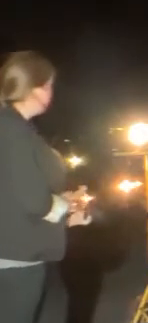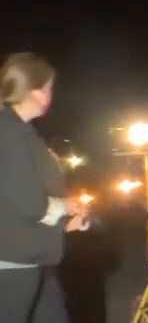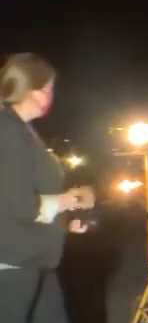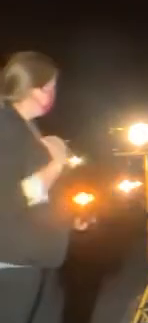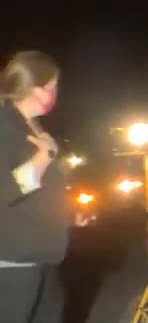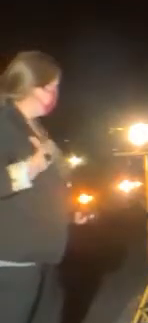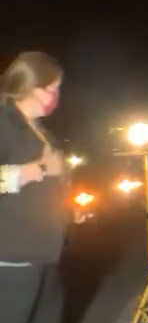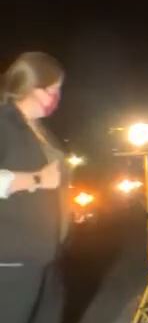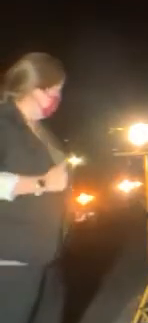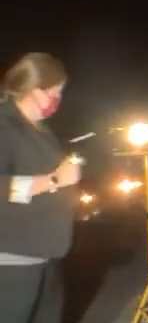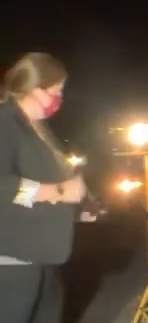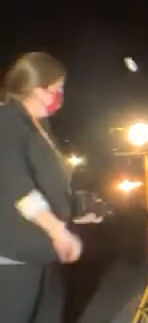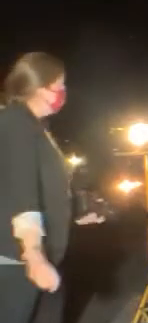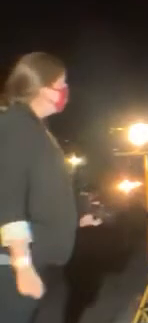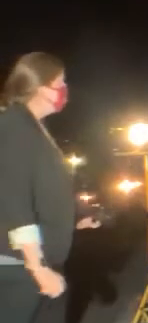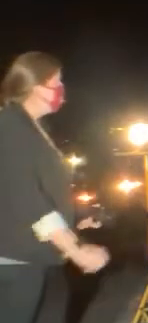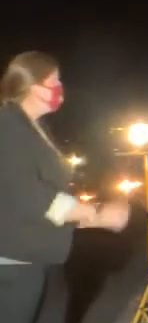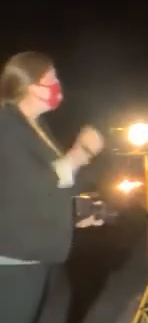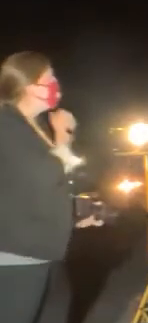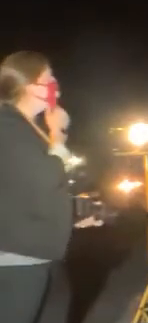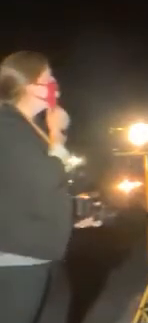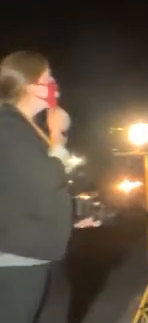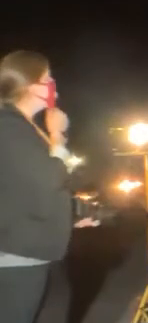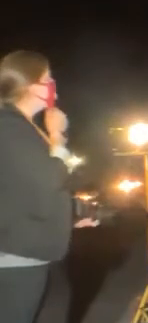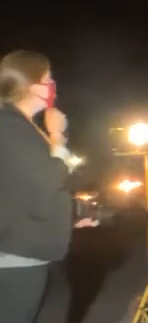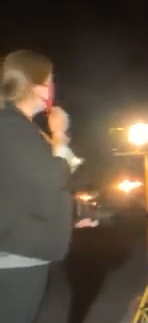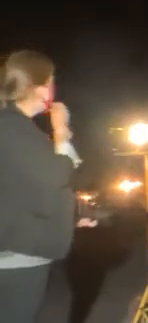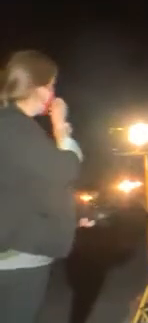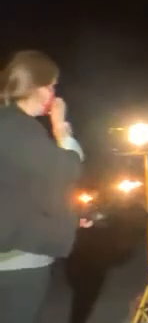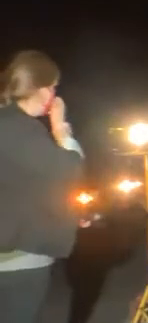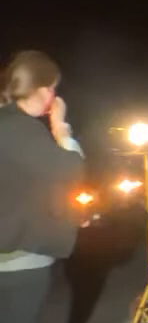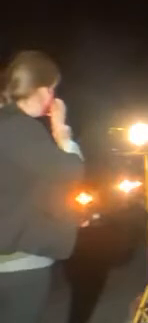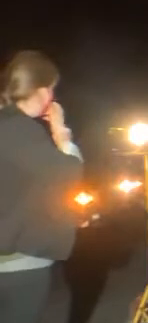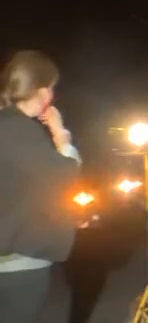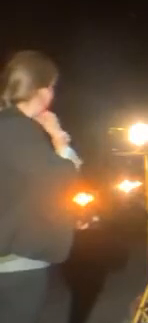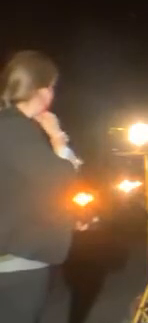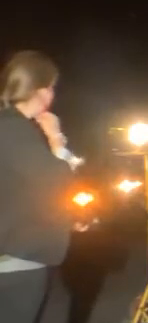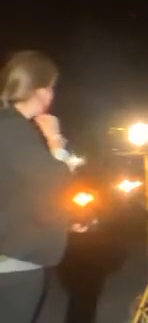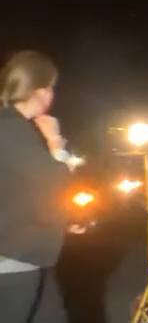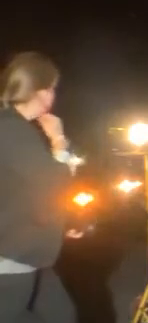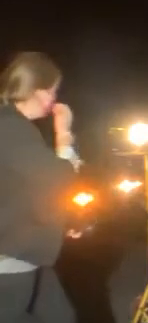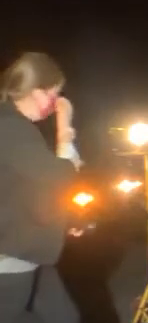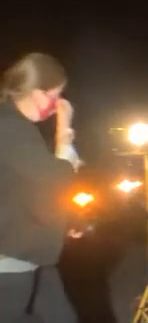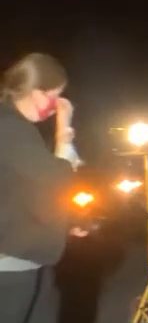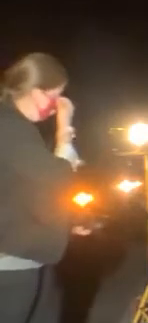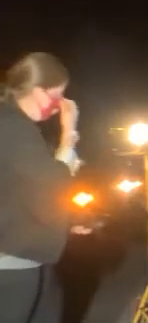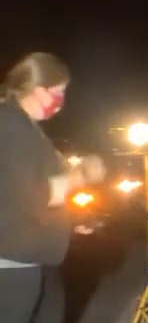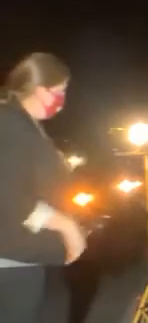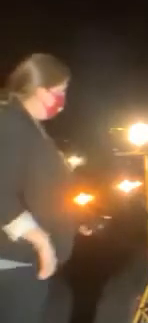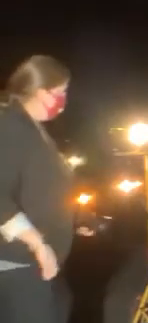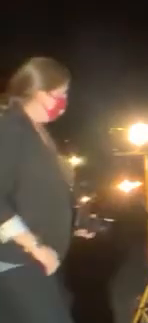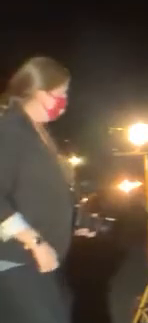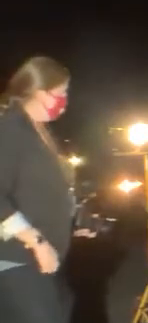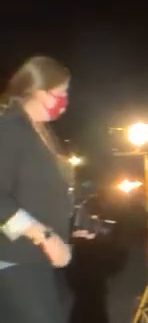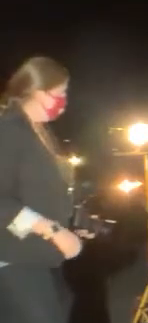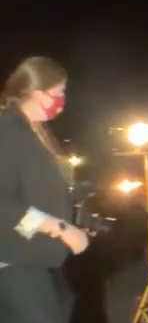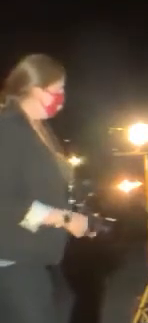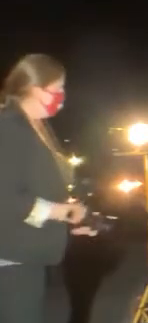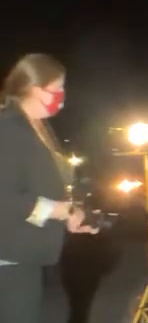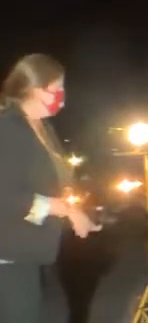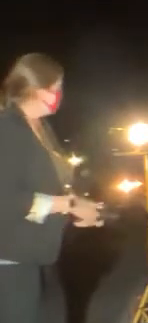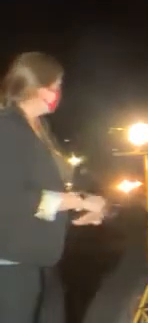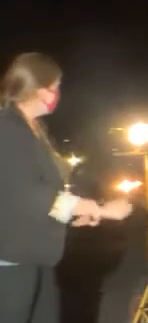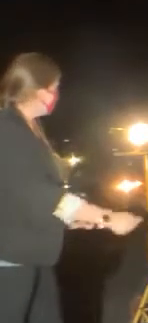We'll start with our 2020 class officers, class president Megan Margie DePoy.